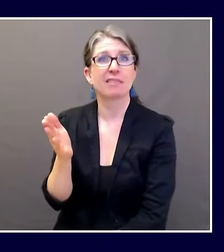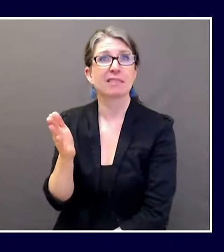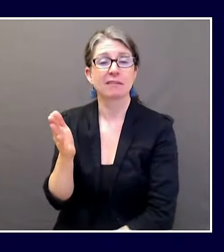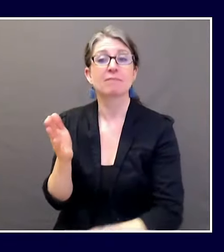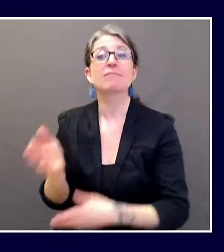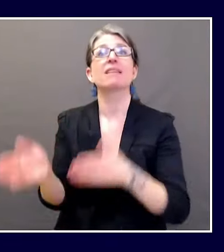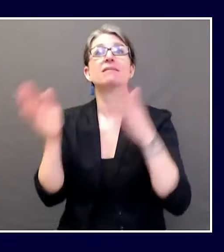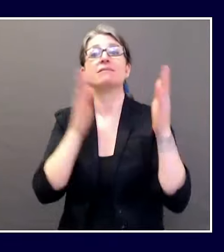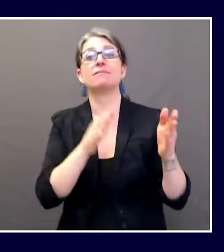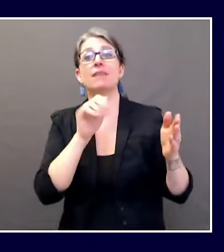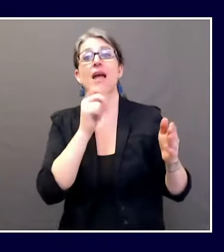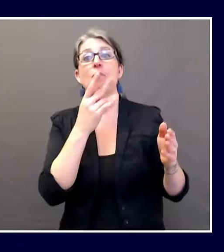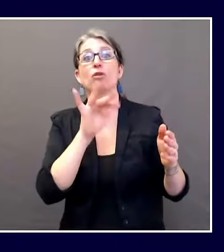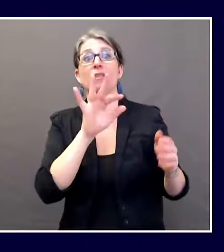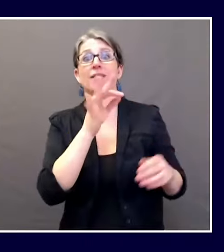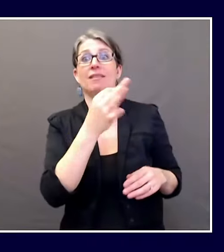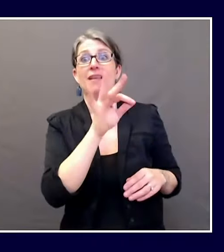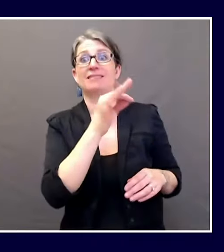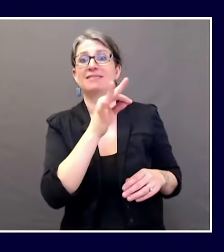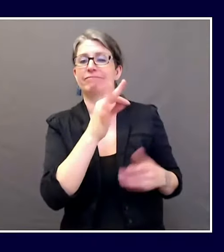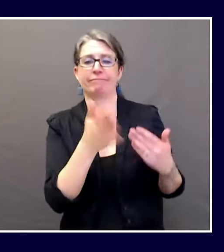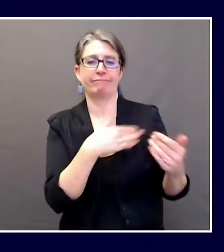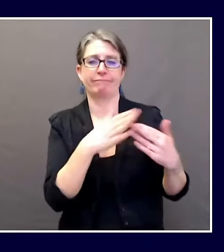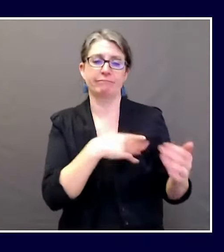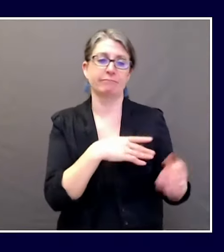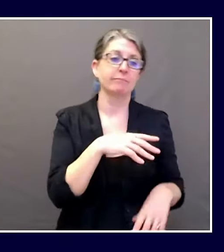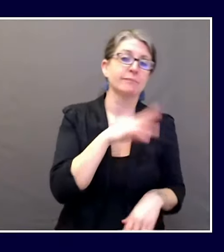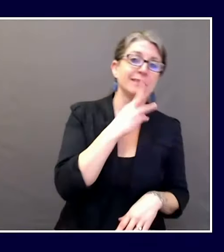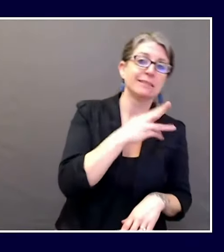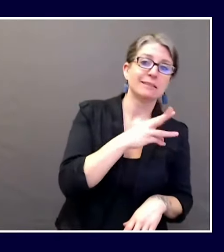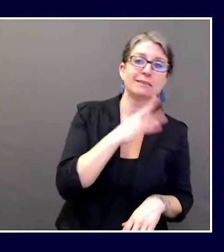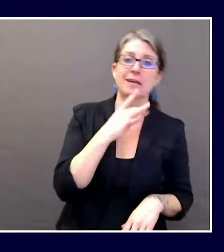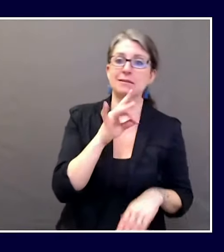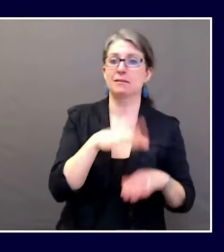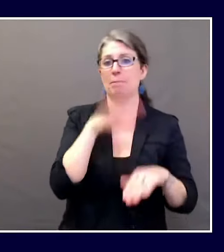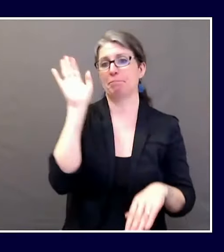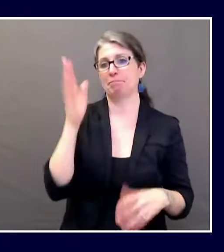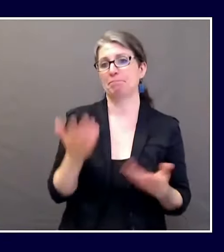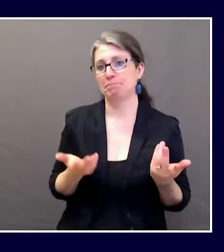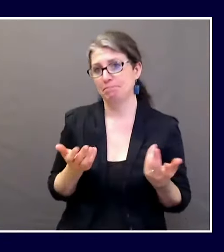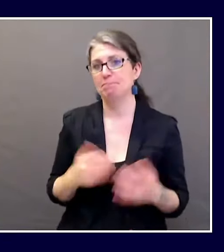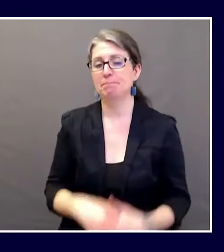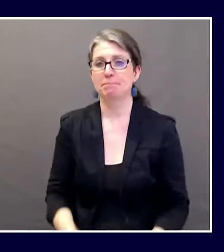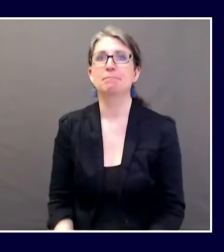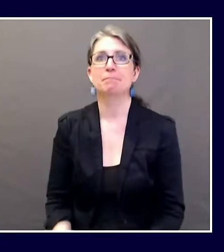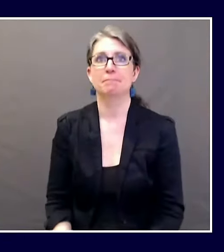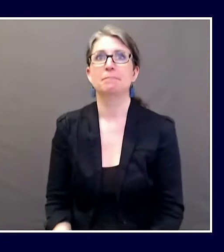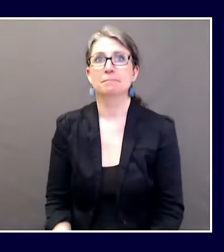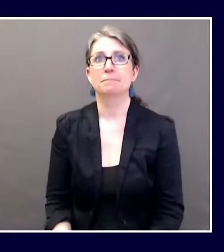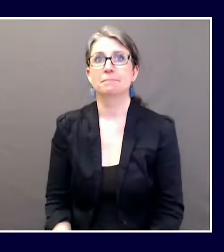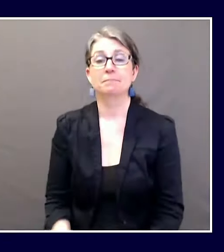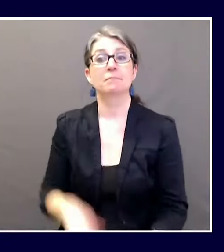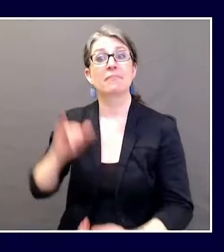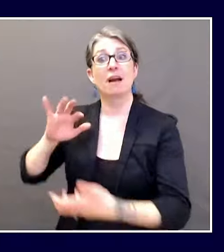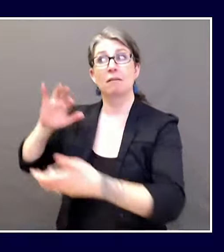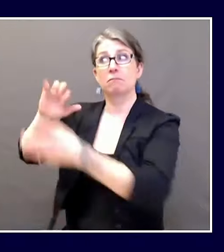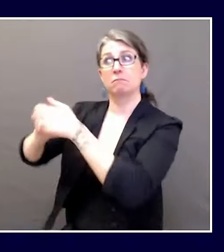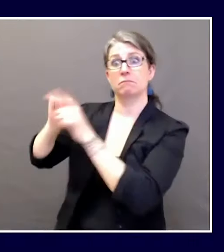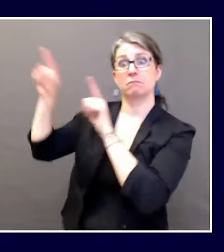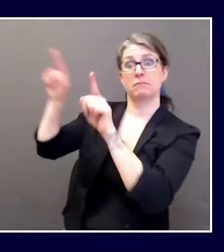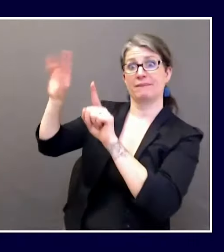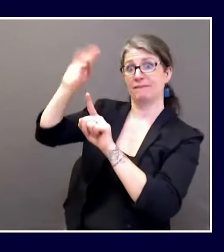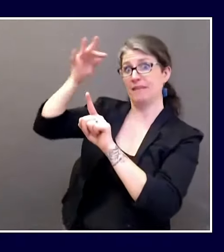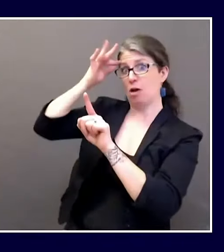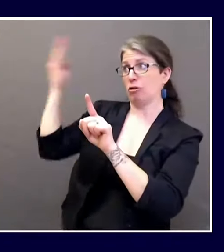and over. So I think it's the program overall. I've been very pleased with it. We've been delighted to work with the partners we